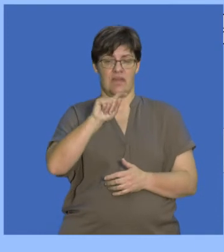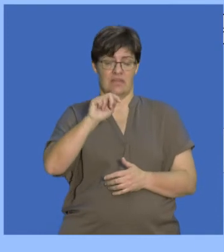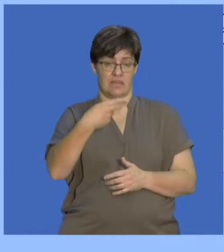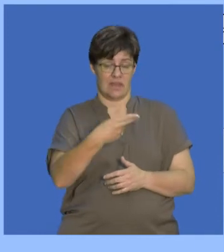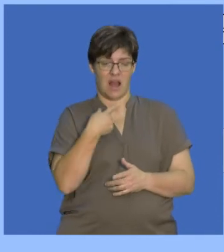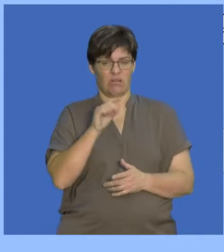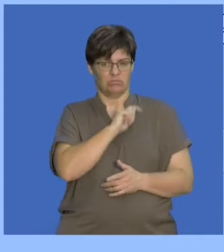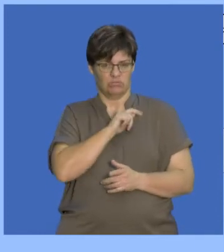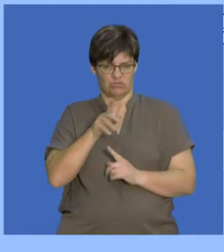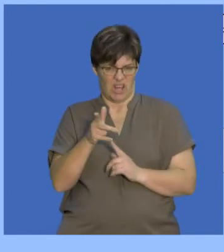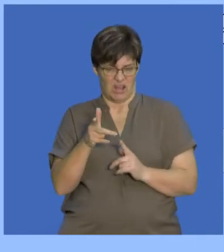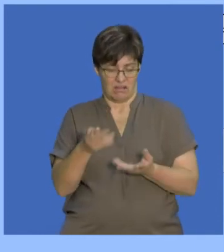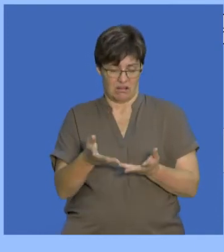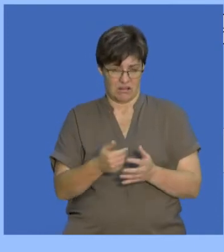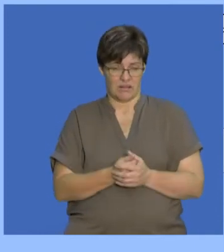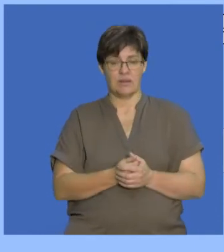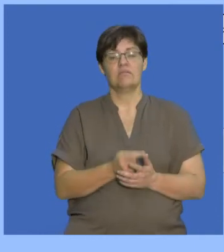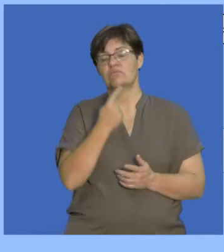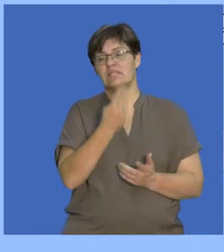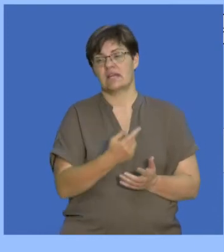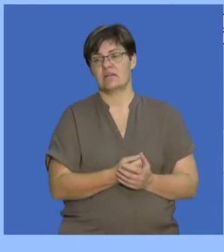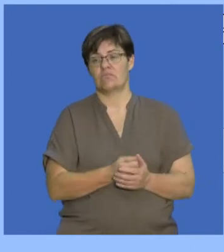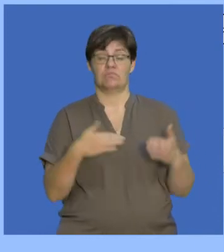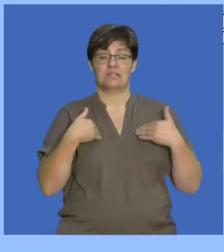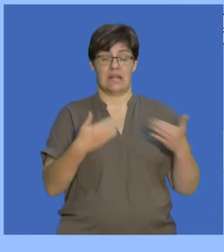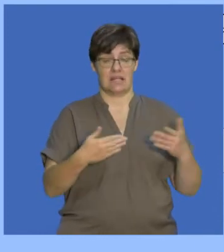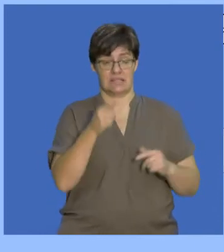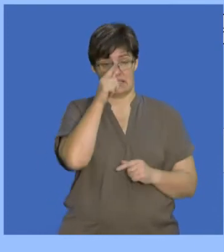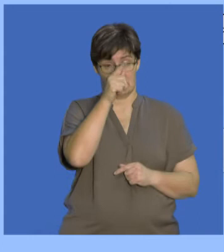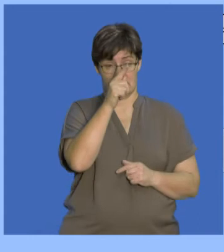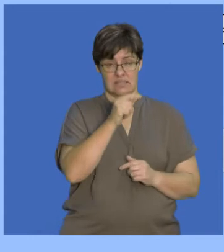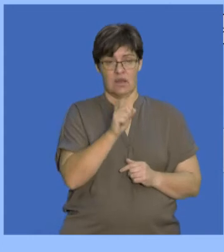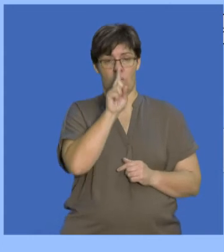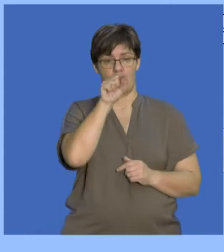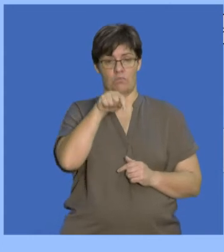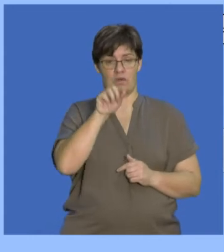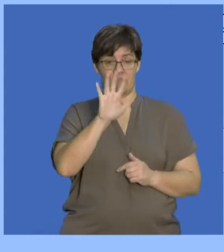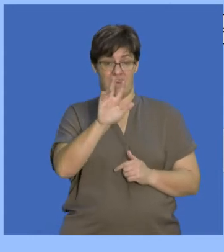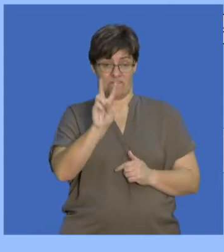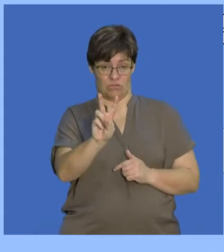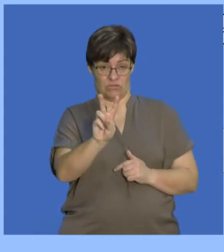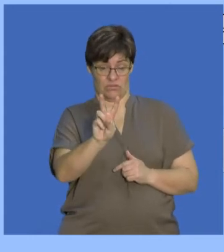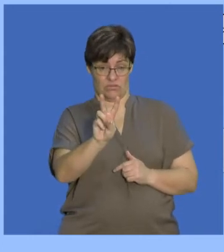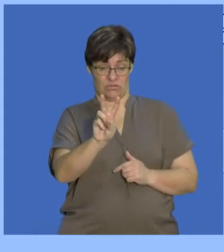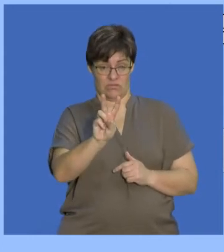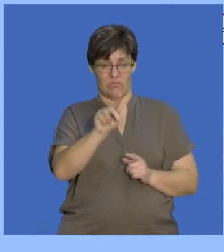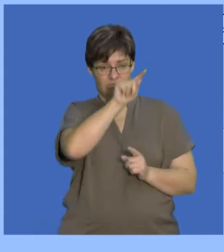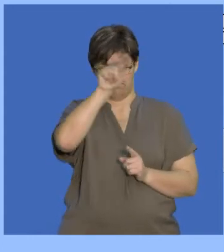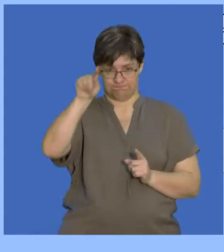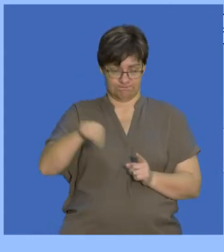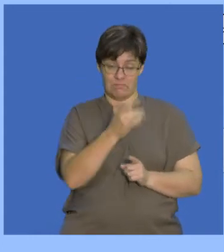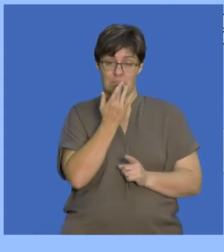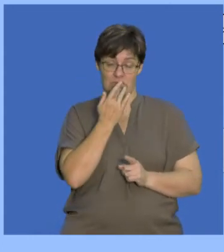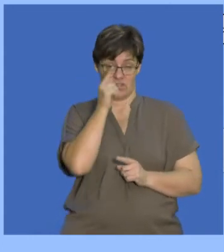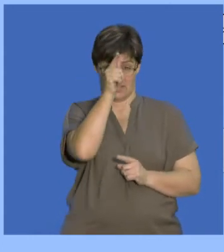So if we say, for argument's sake, we start with, let's say, 1.5 volts across the battery, okay? This is